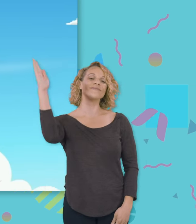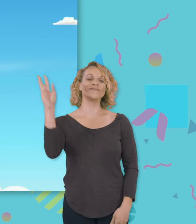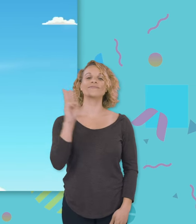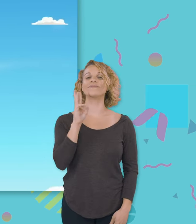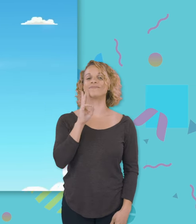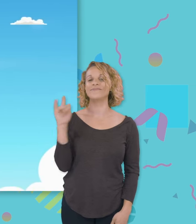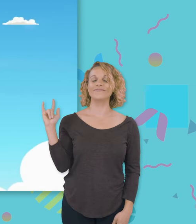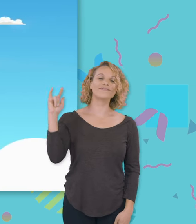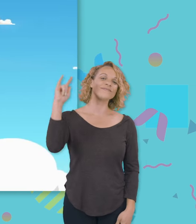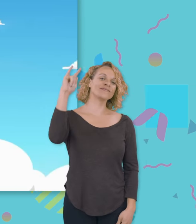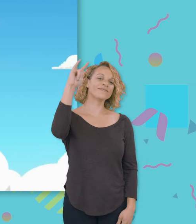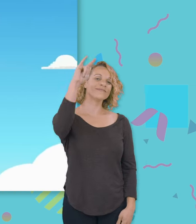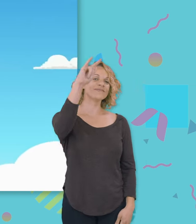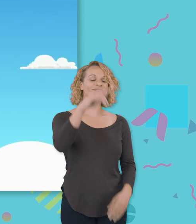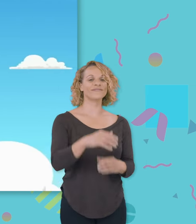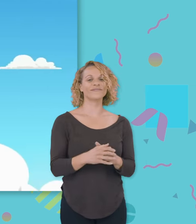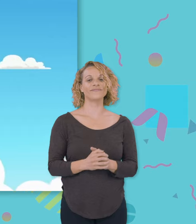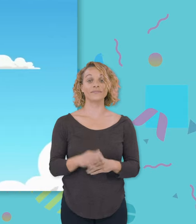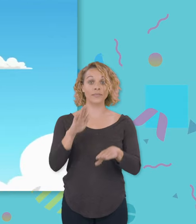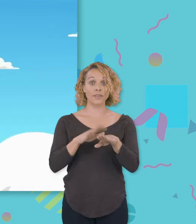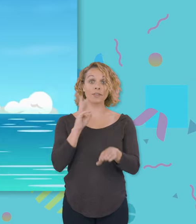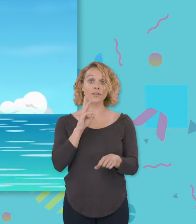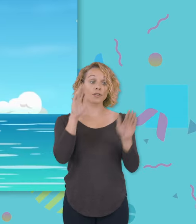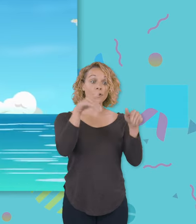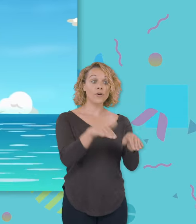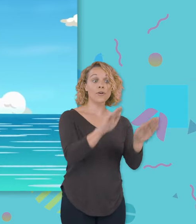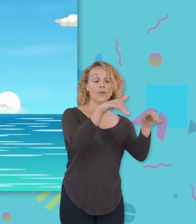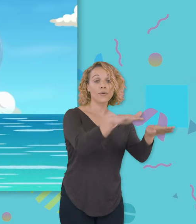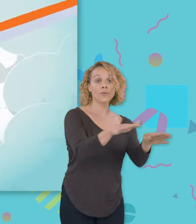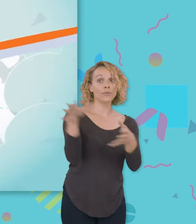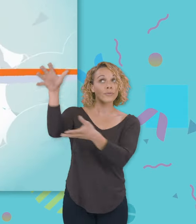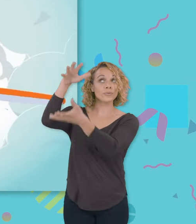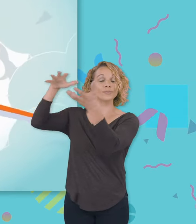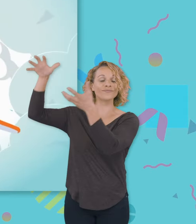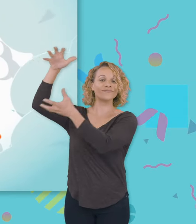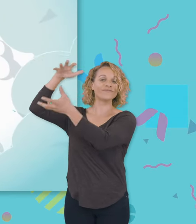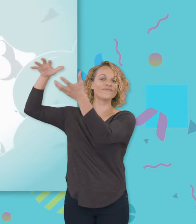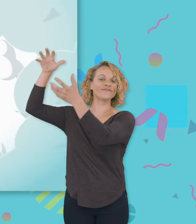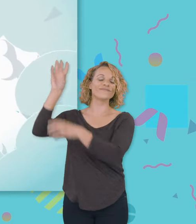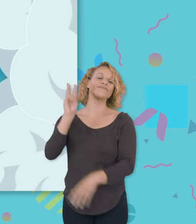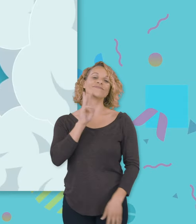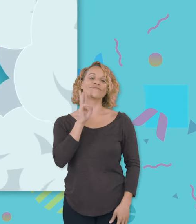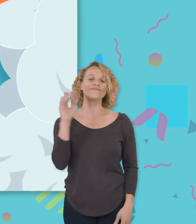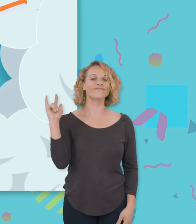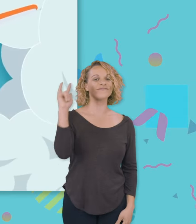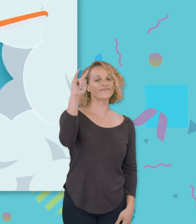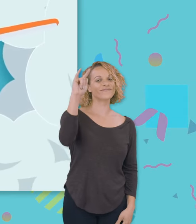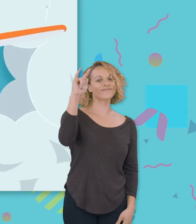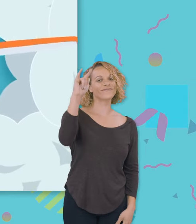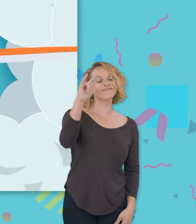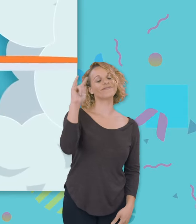It's a seaplane, a seaplane. Out on the ocean in the clouds so high. It's